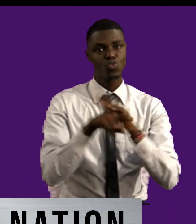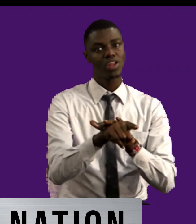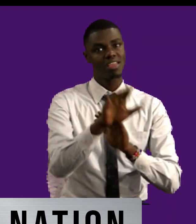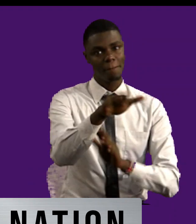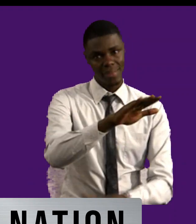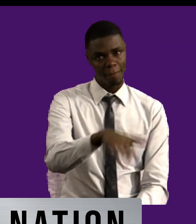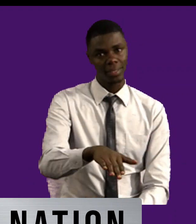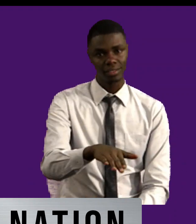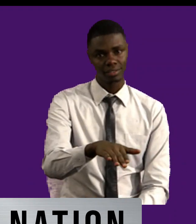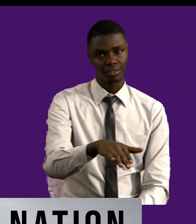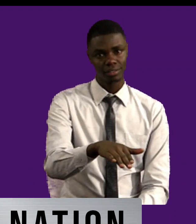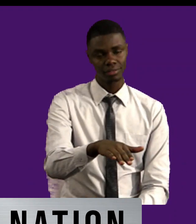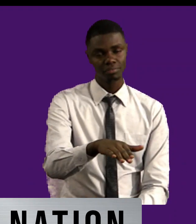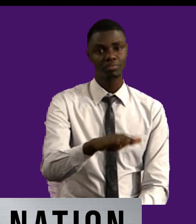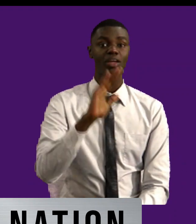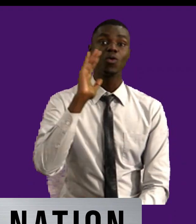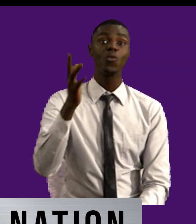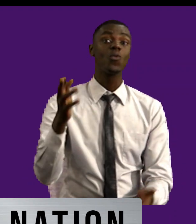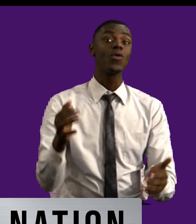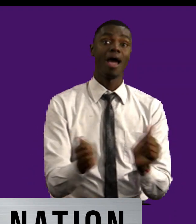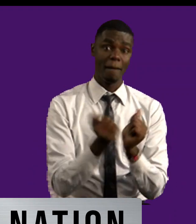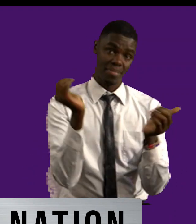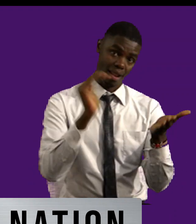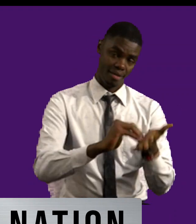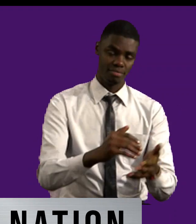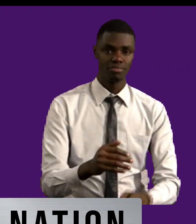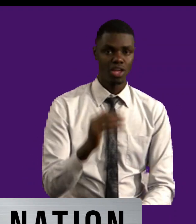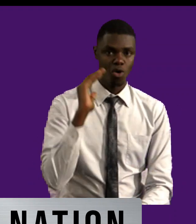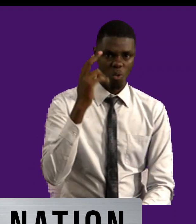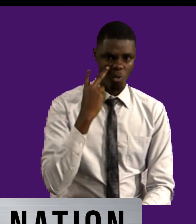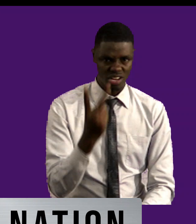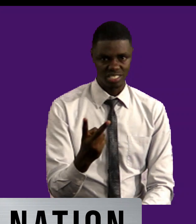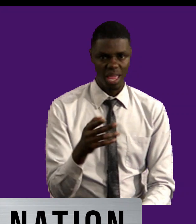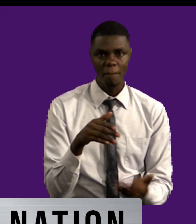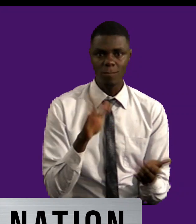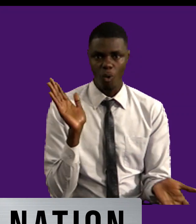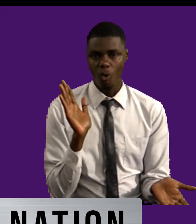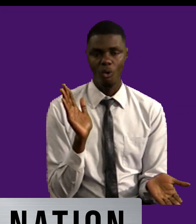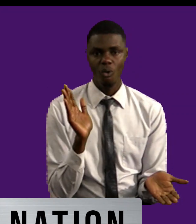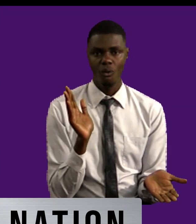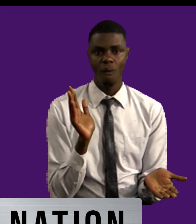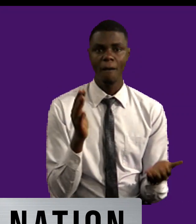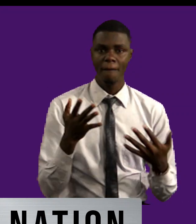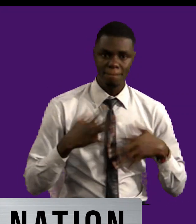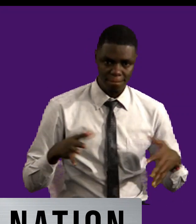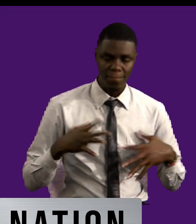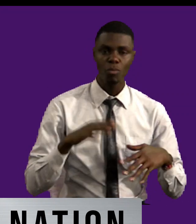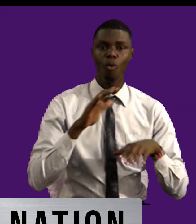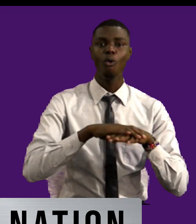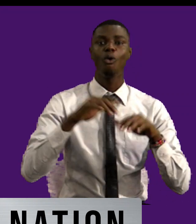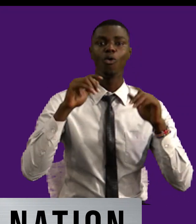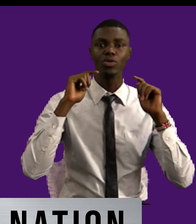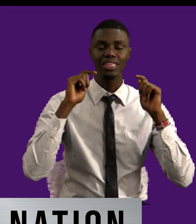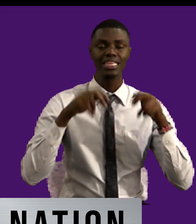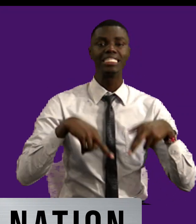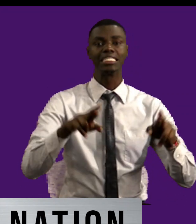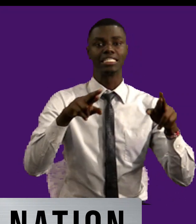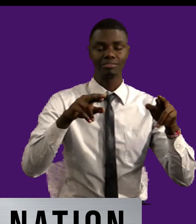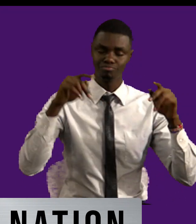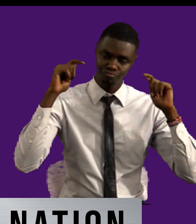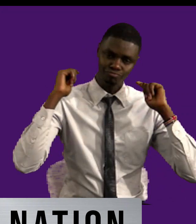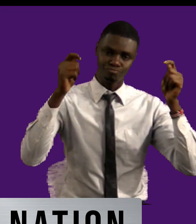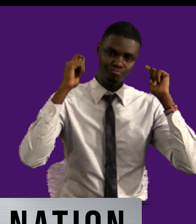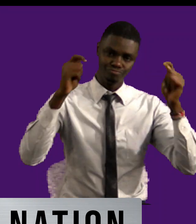parliament, will rehappen. They will see more people on the streets than they have ever